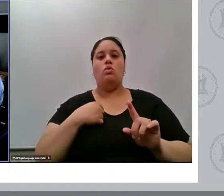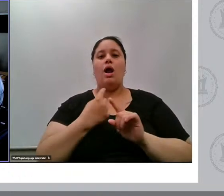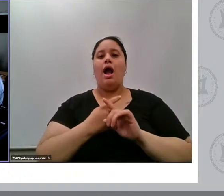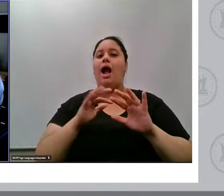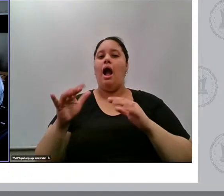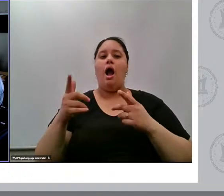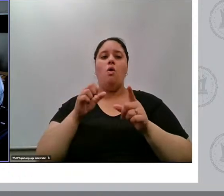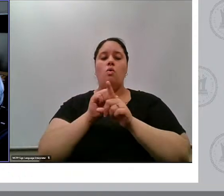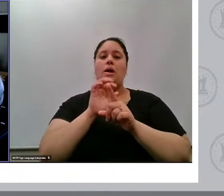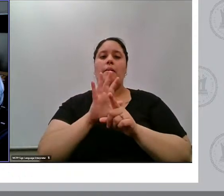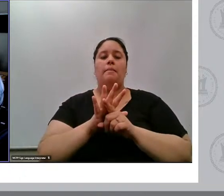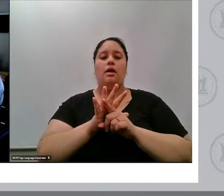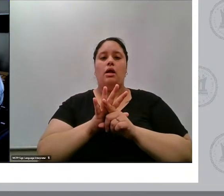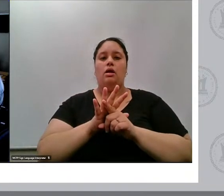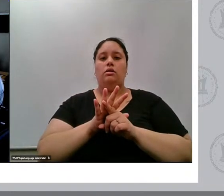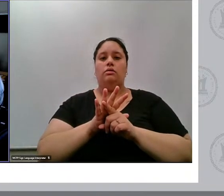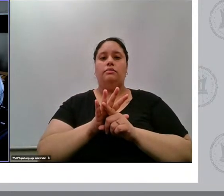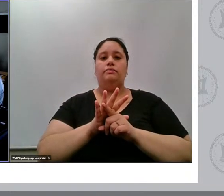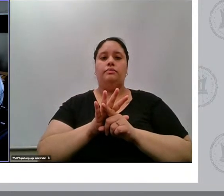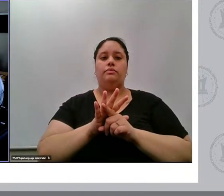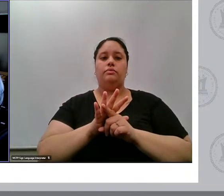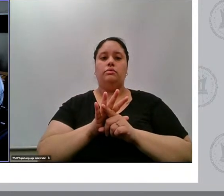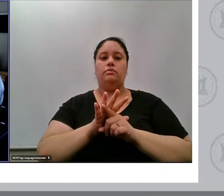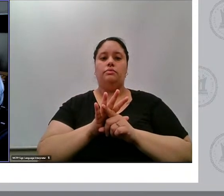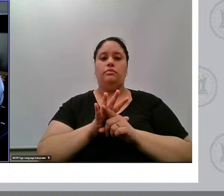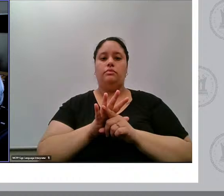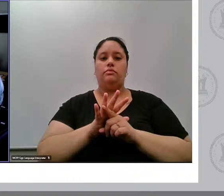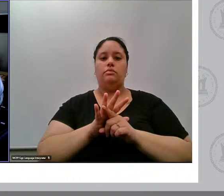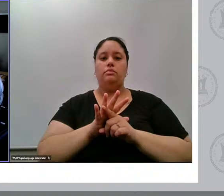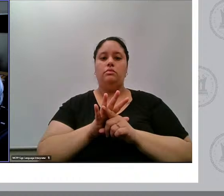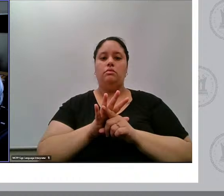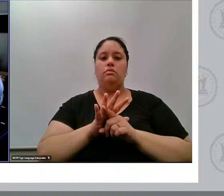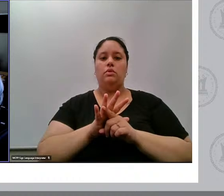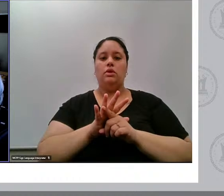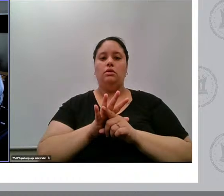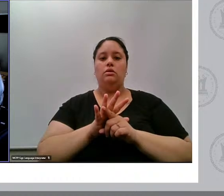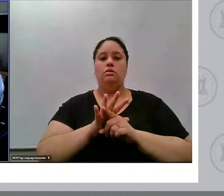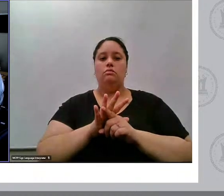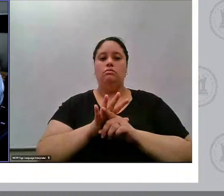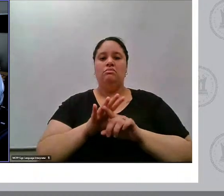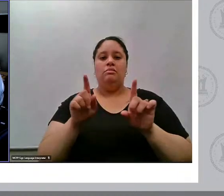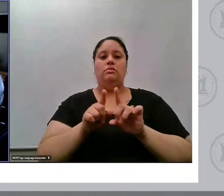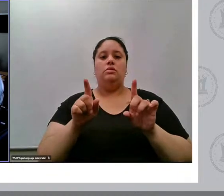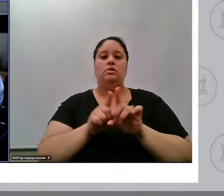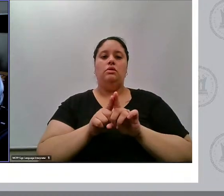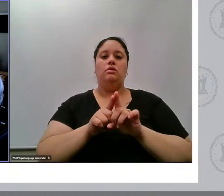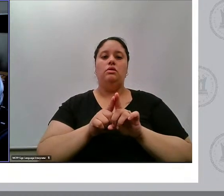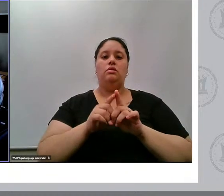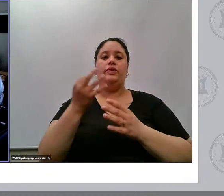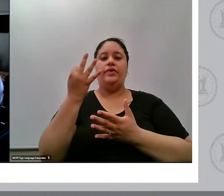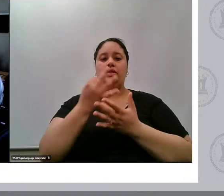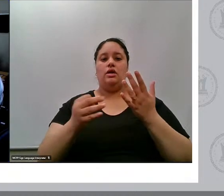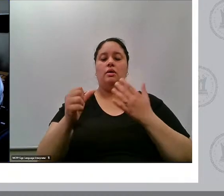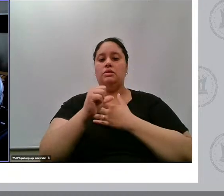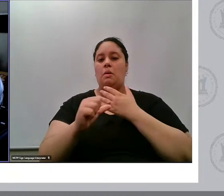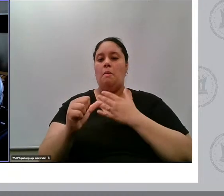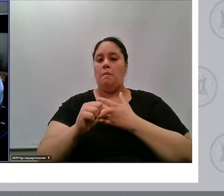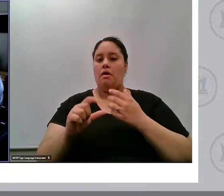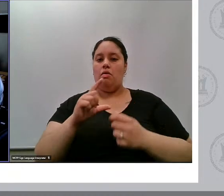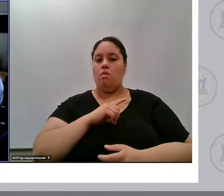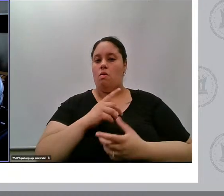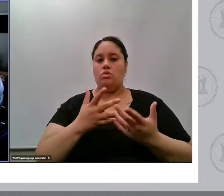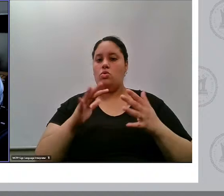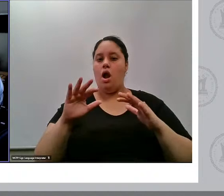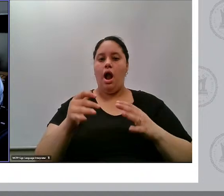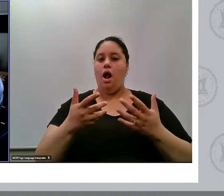impact on his work if he's only be here in like three times a month? So how